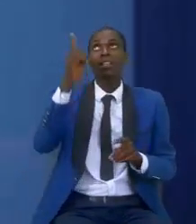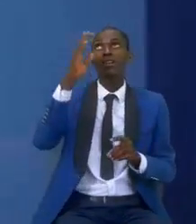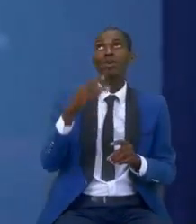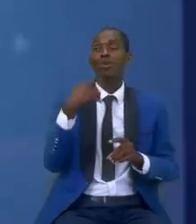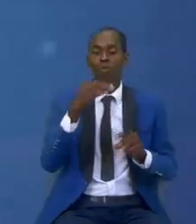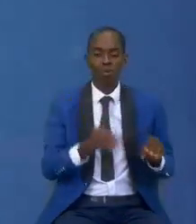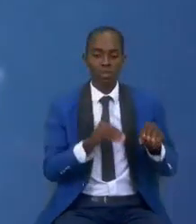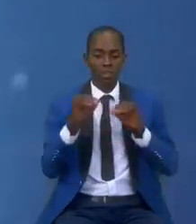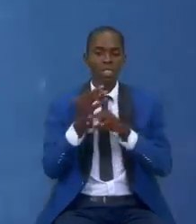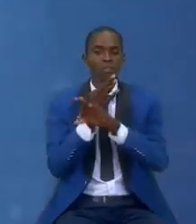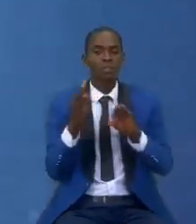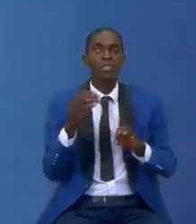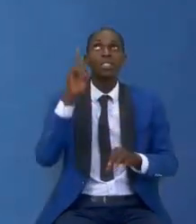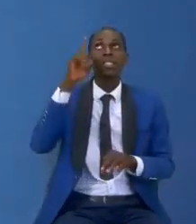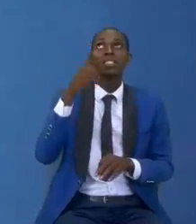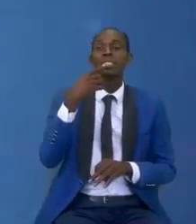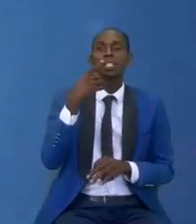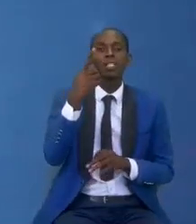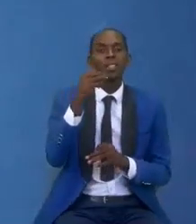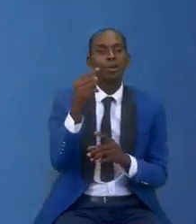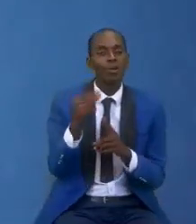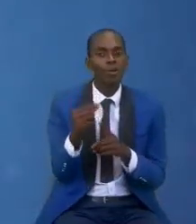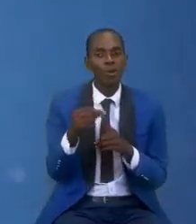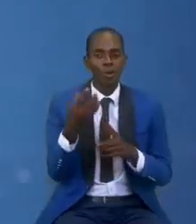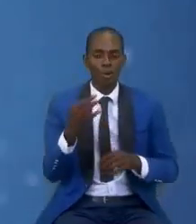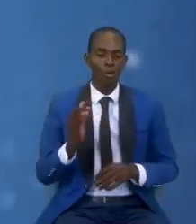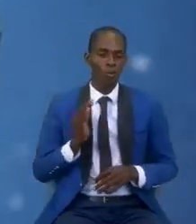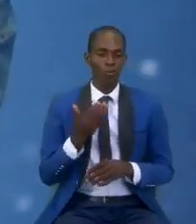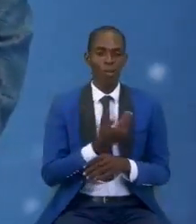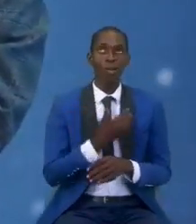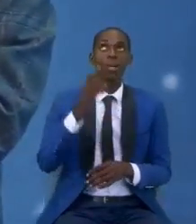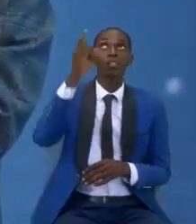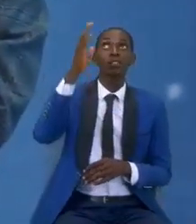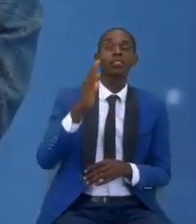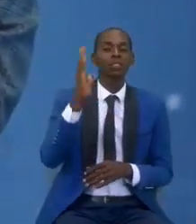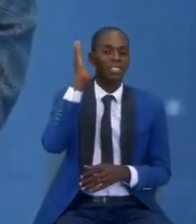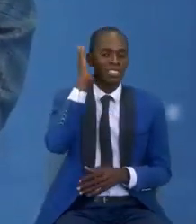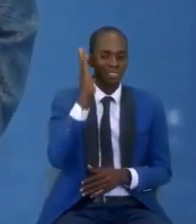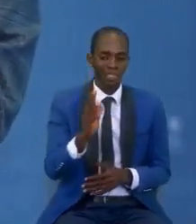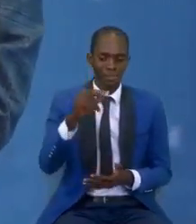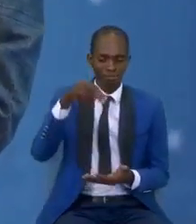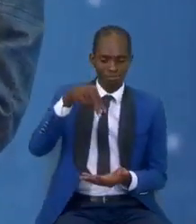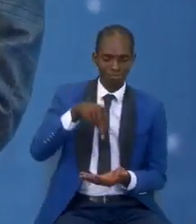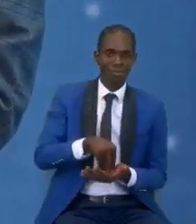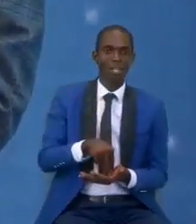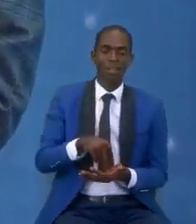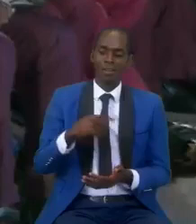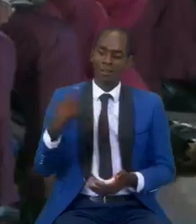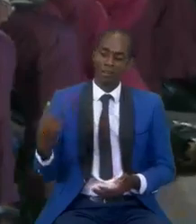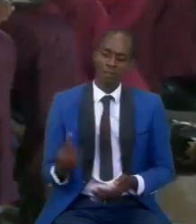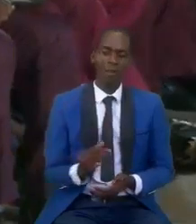God shall stand forever. That word will stand in your life tonight